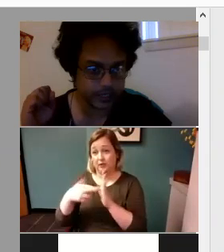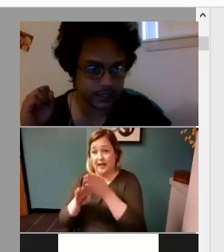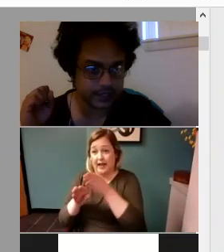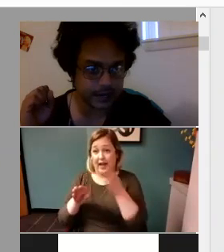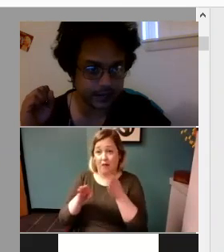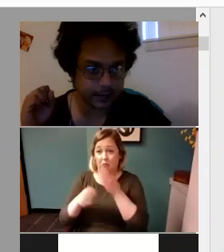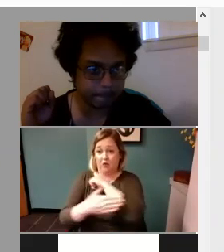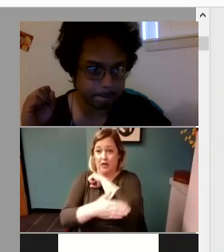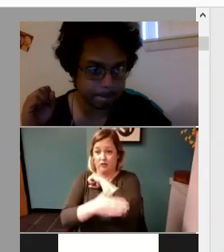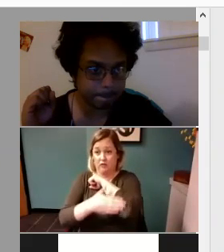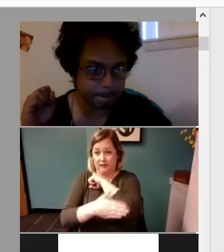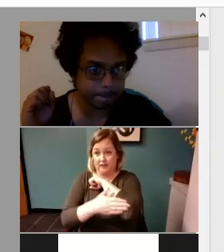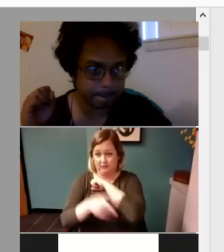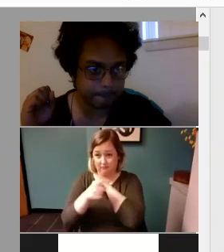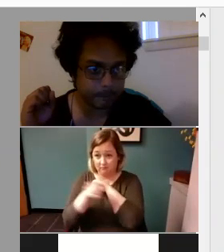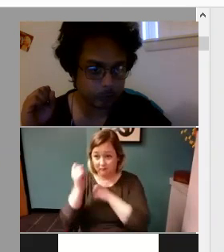You guys understand that?